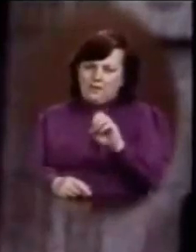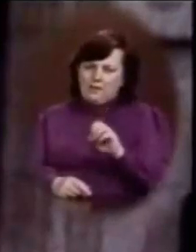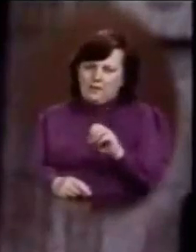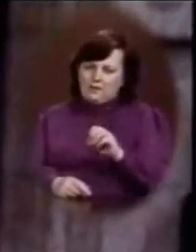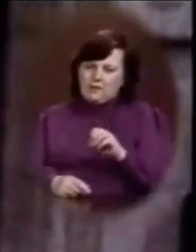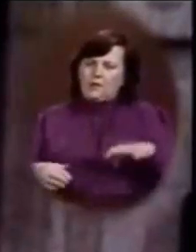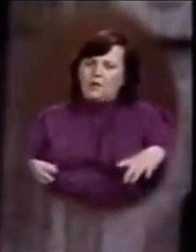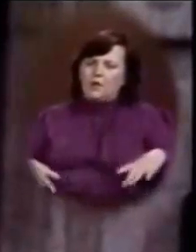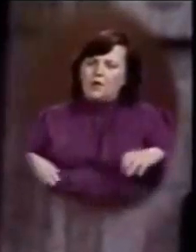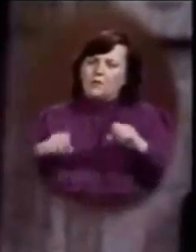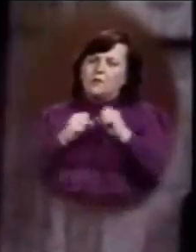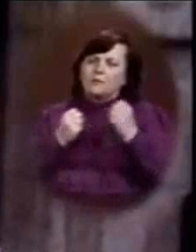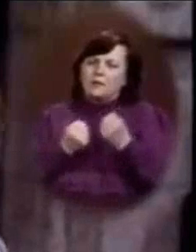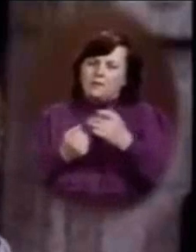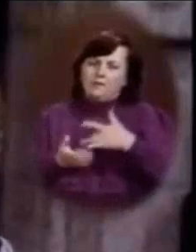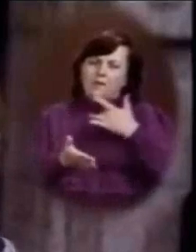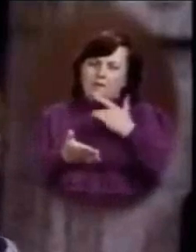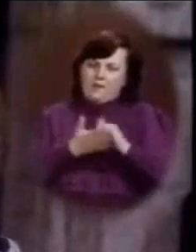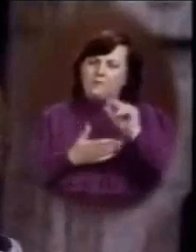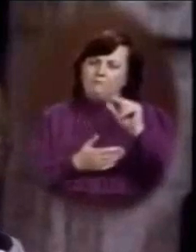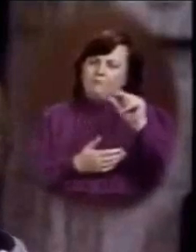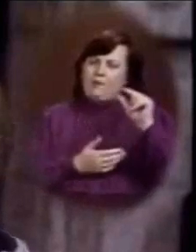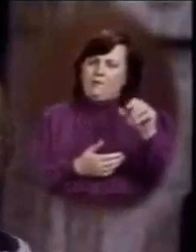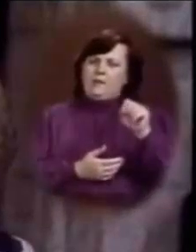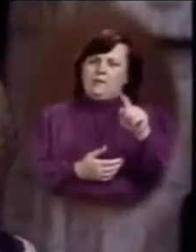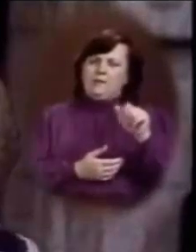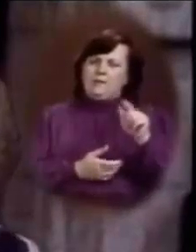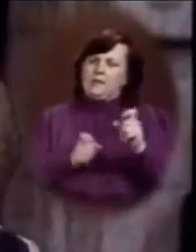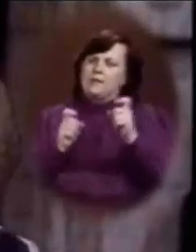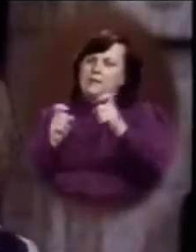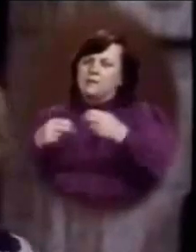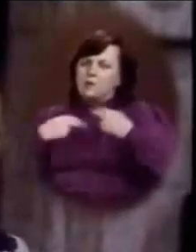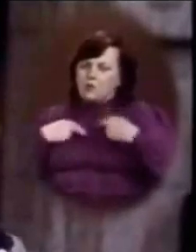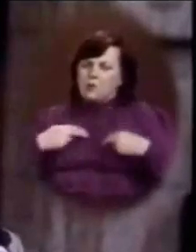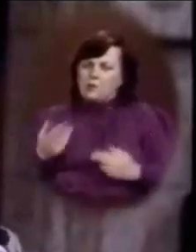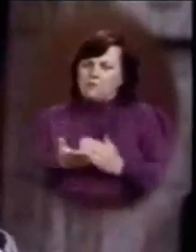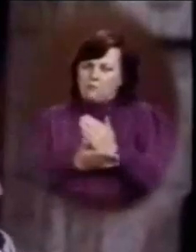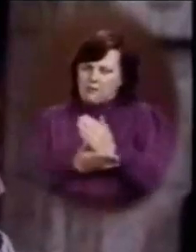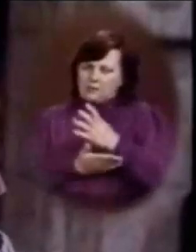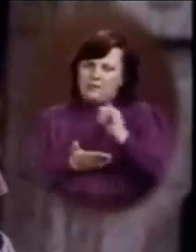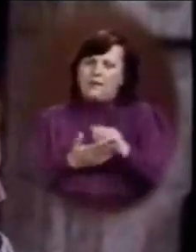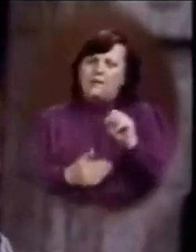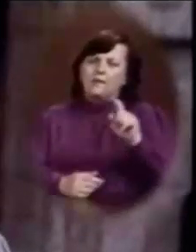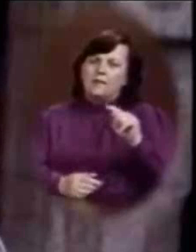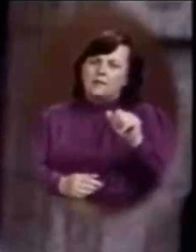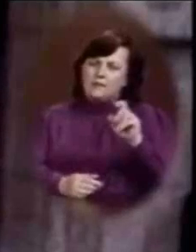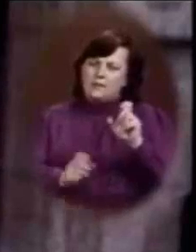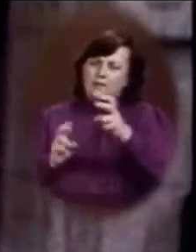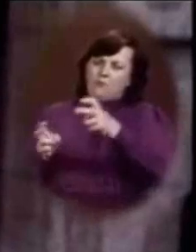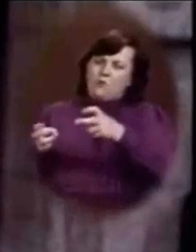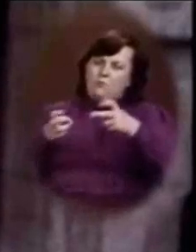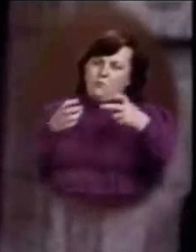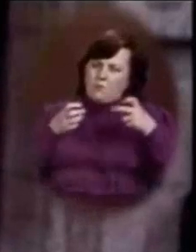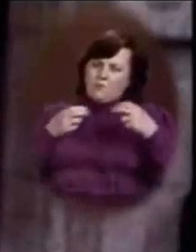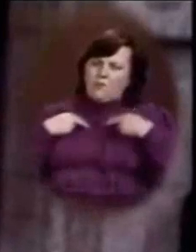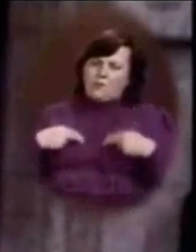as something given by the state, which can be taken away by the state. For us, they are